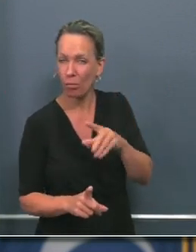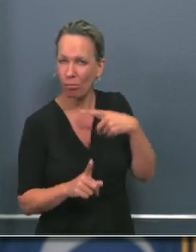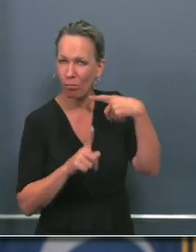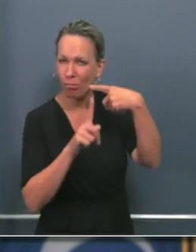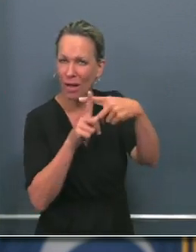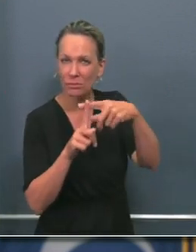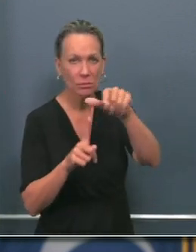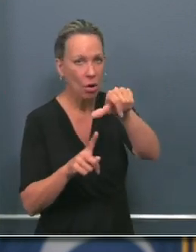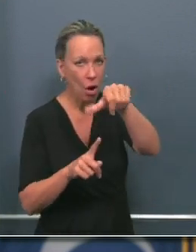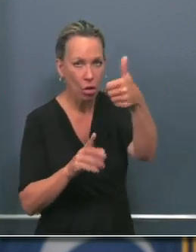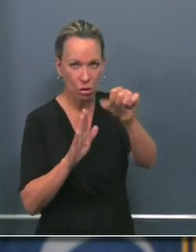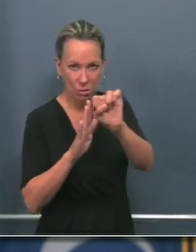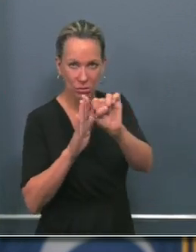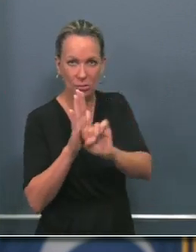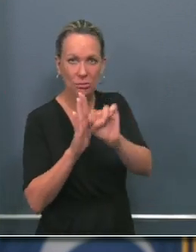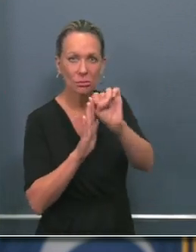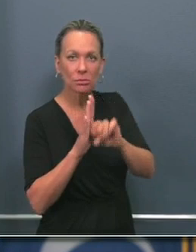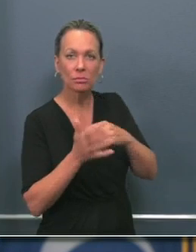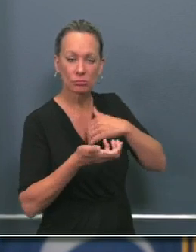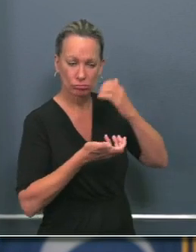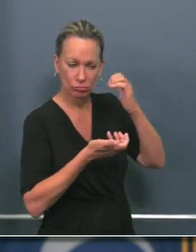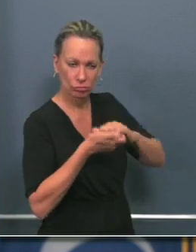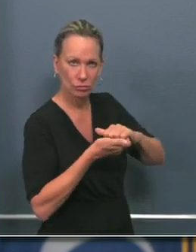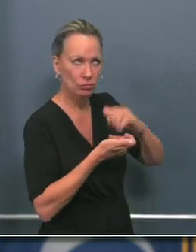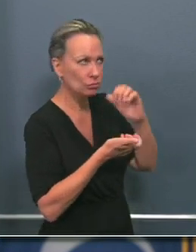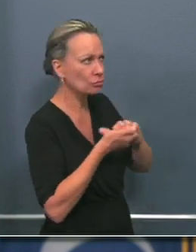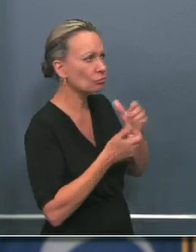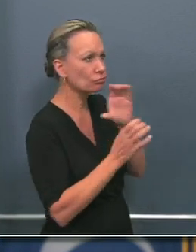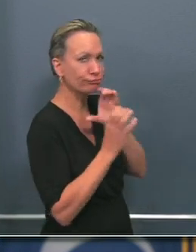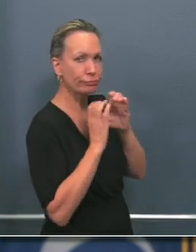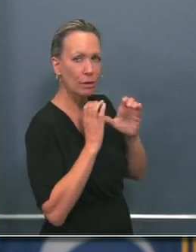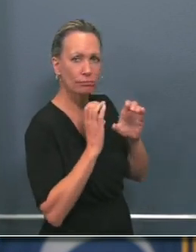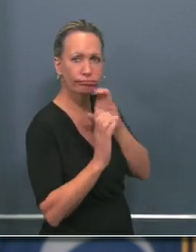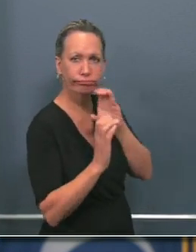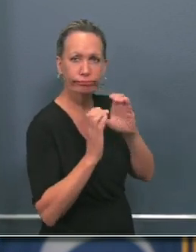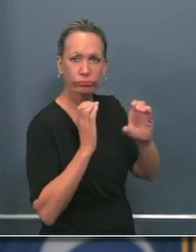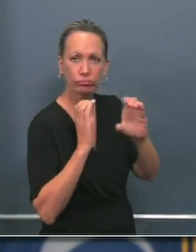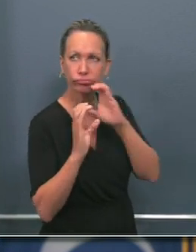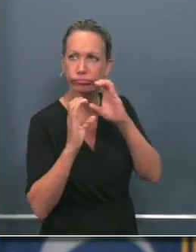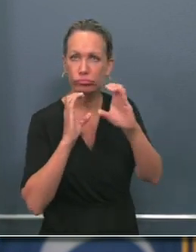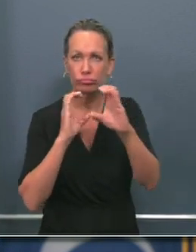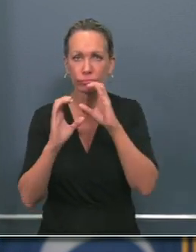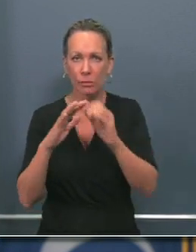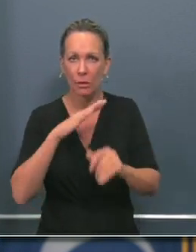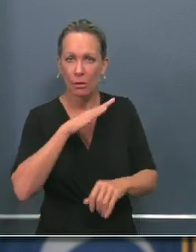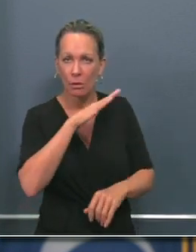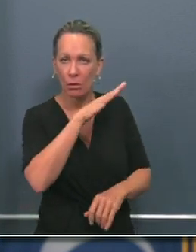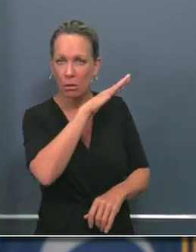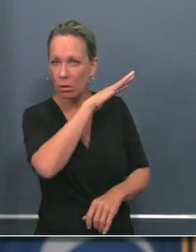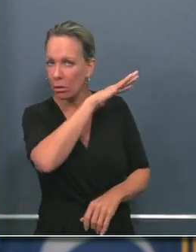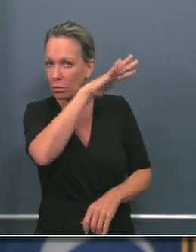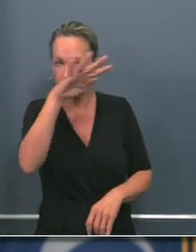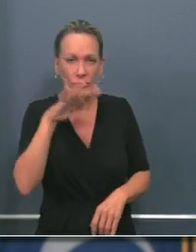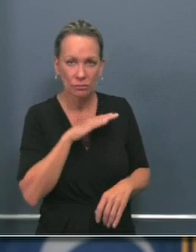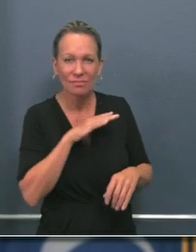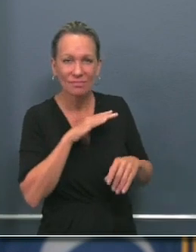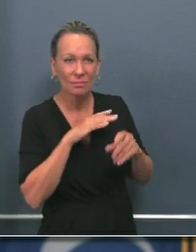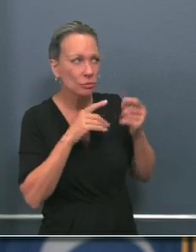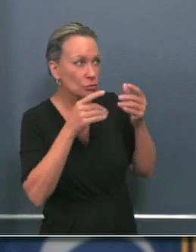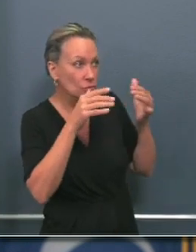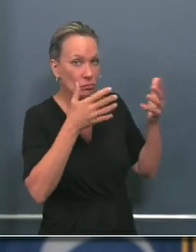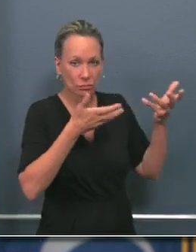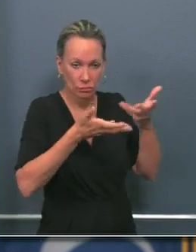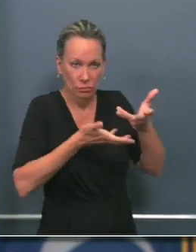be guided in a spirit of collaboration and a process where we can go together. As it relates to LA County, the answer is